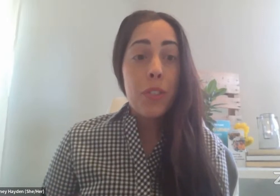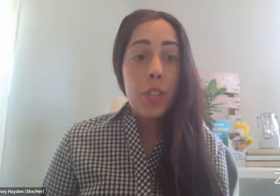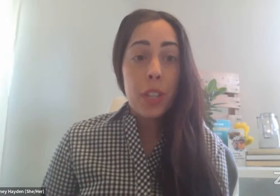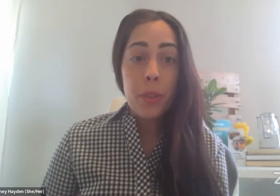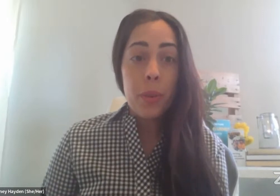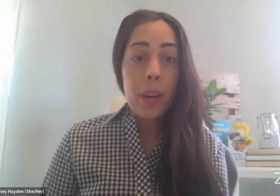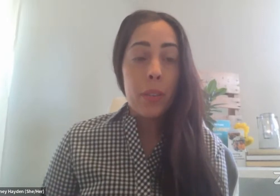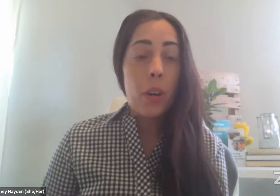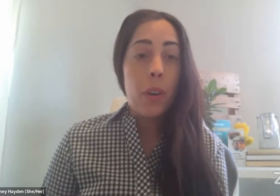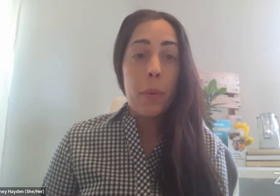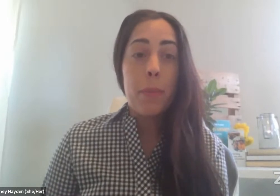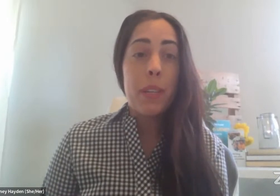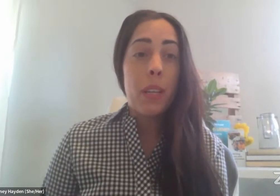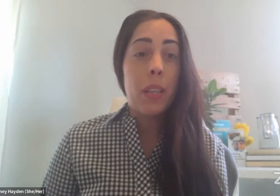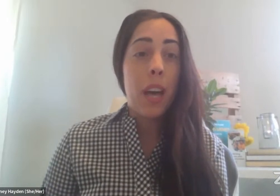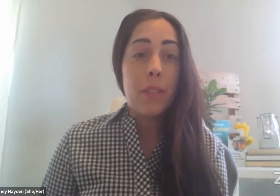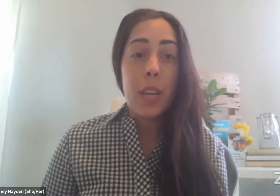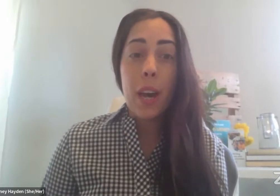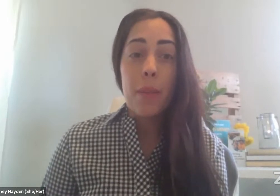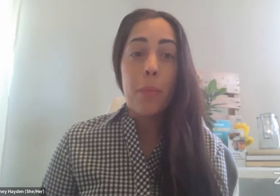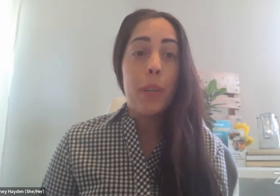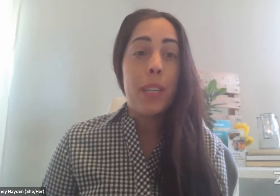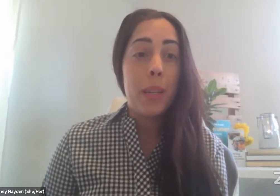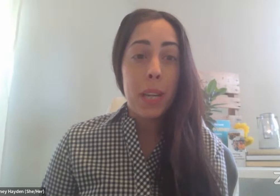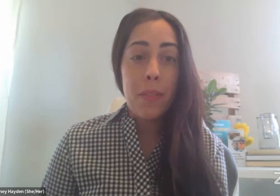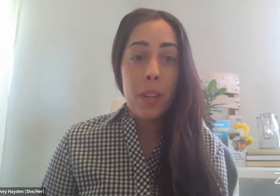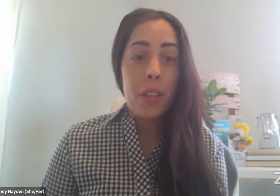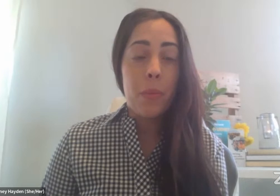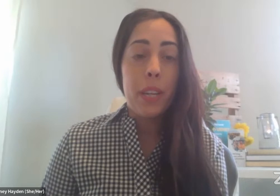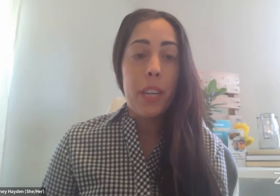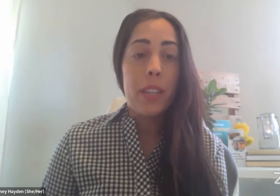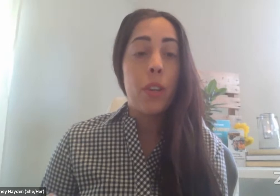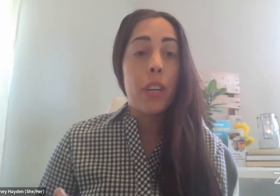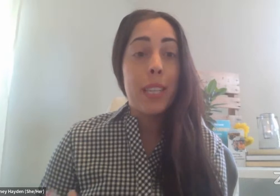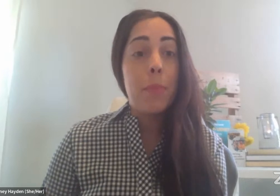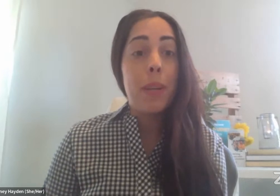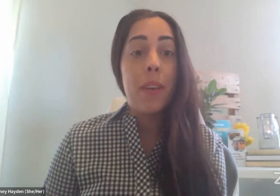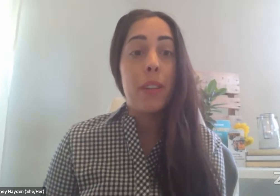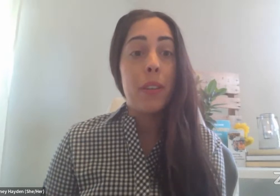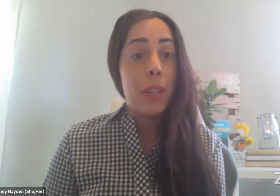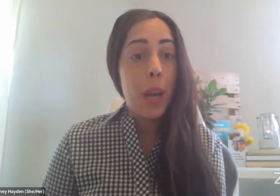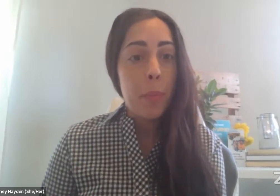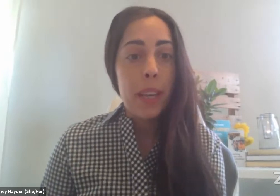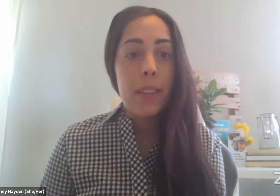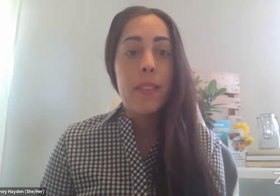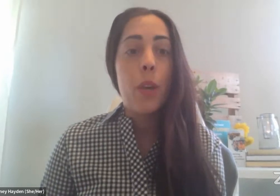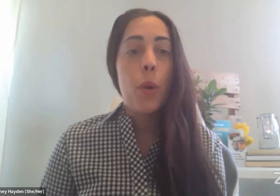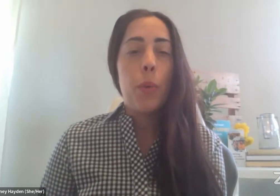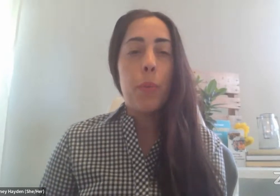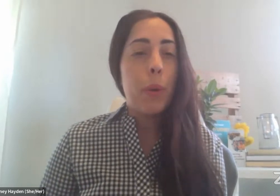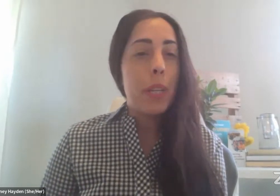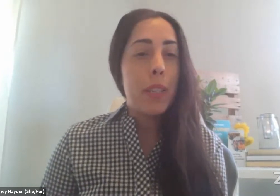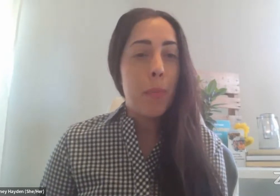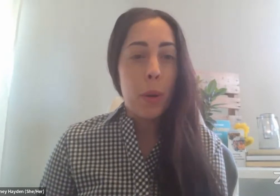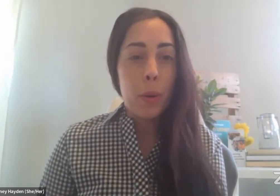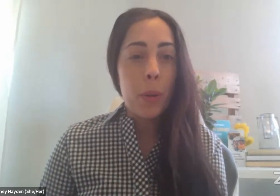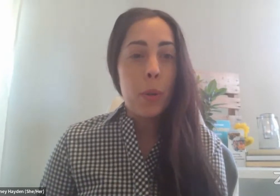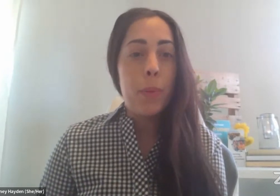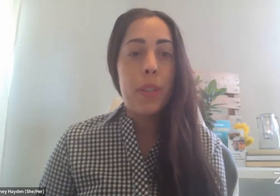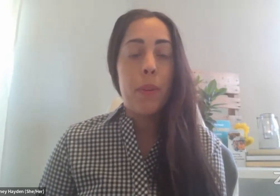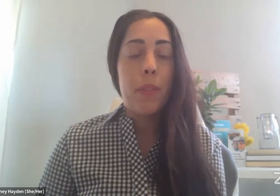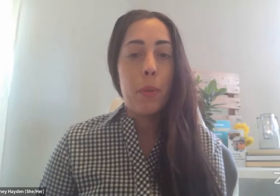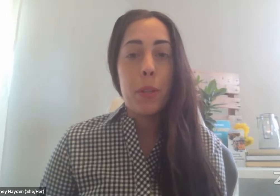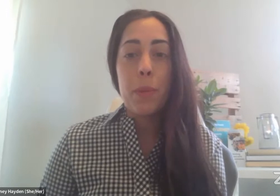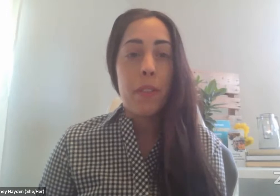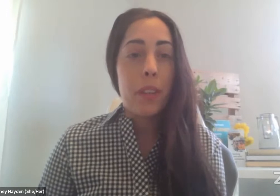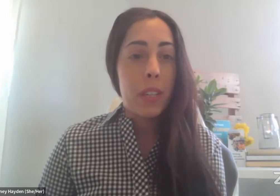So last year throughout COVID, we spent a lot of time. We took a deep dive on different topics. We broke into small